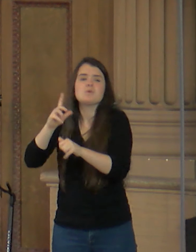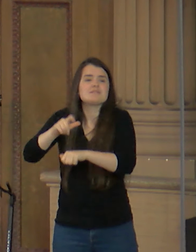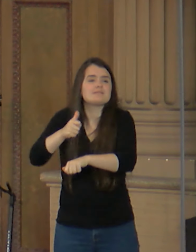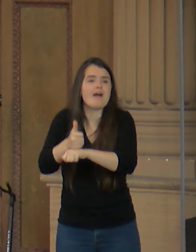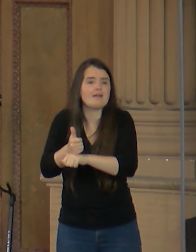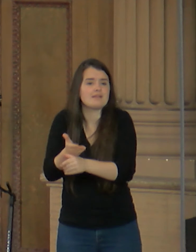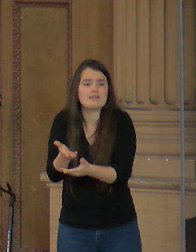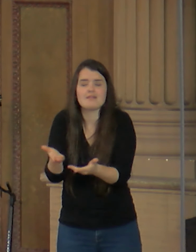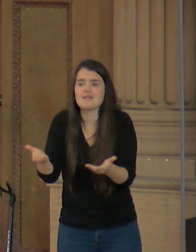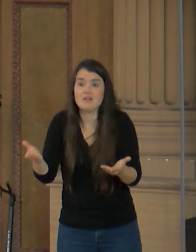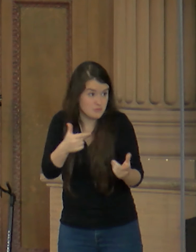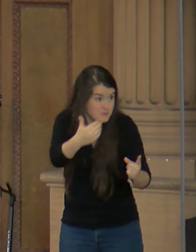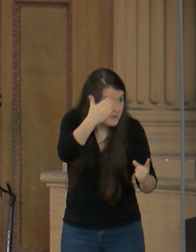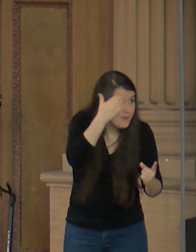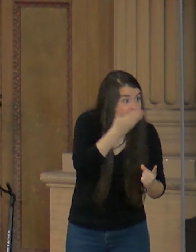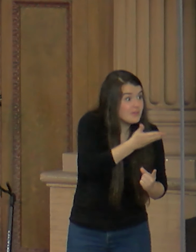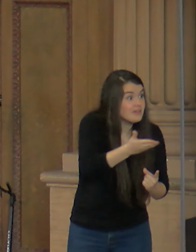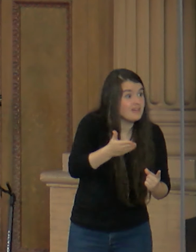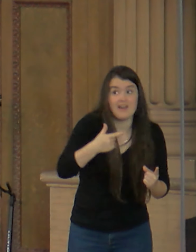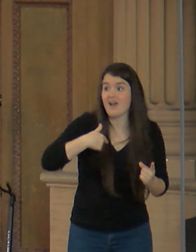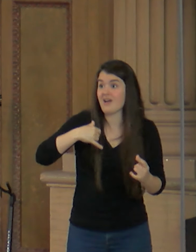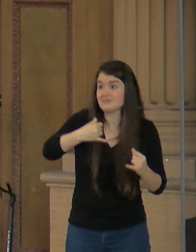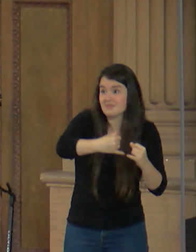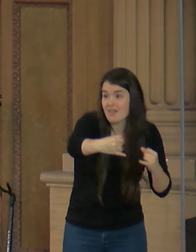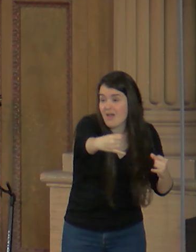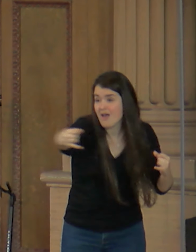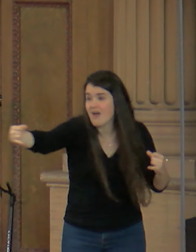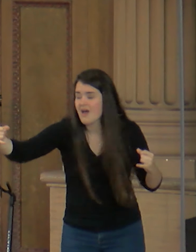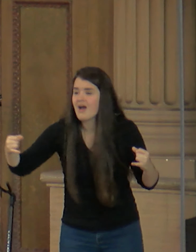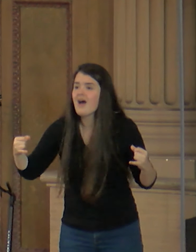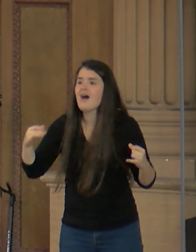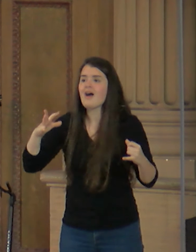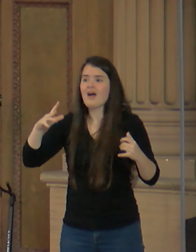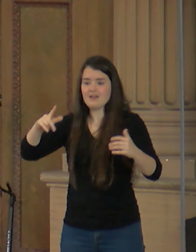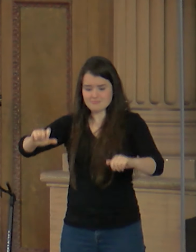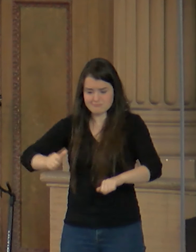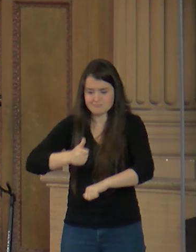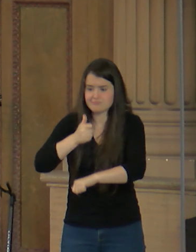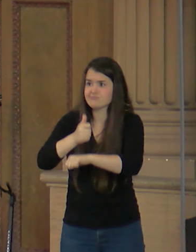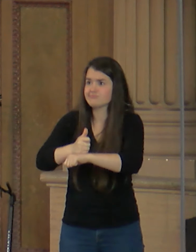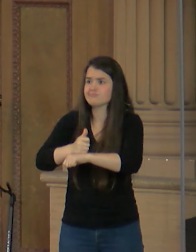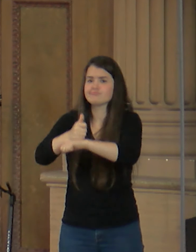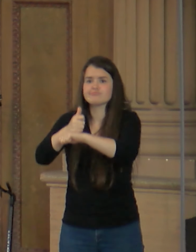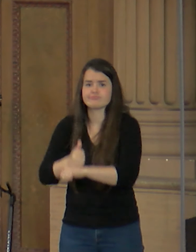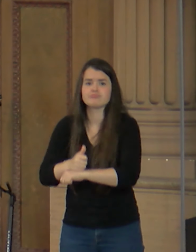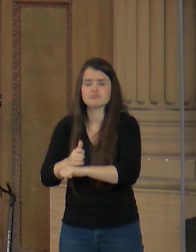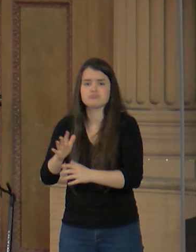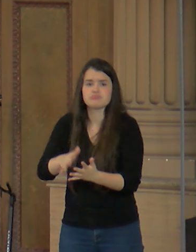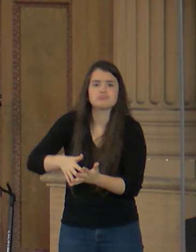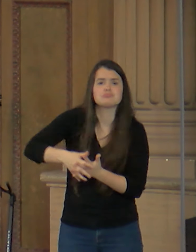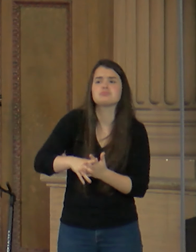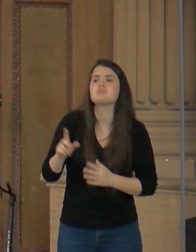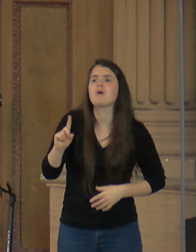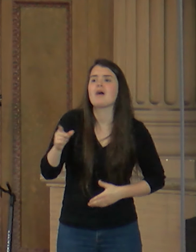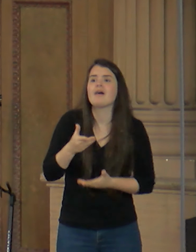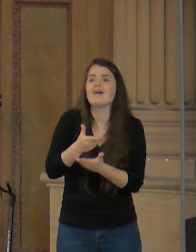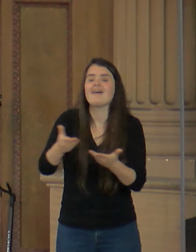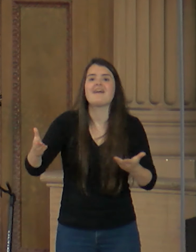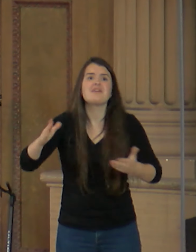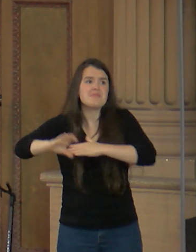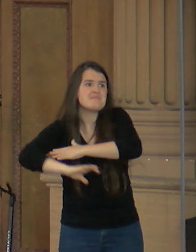stretched the line upon it? On what were its bases sunk, or who laid its cornerstone? When the morning stars sang together and all the sons